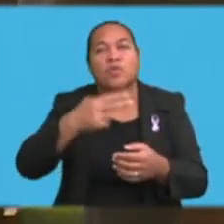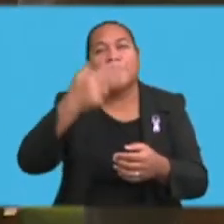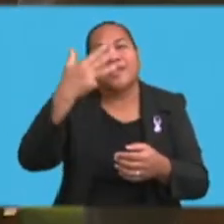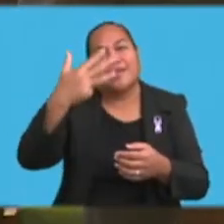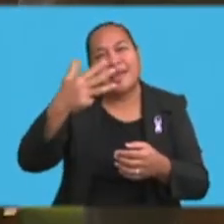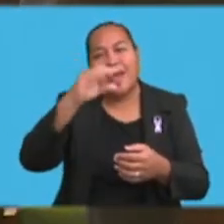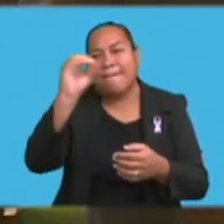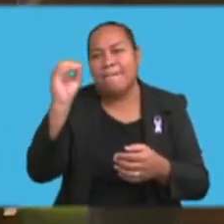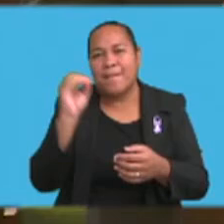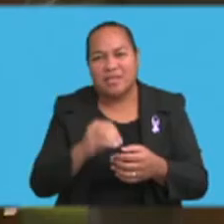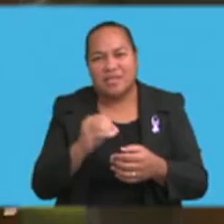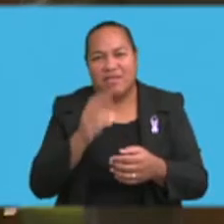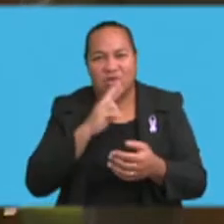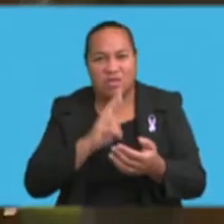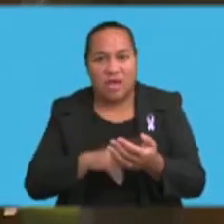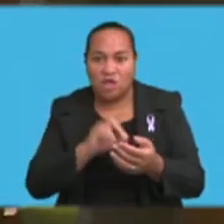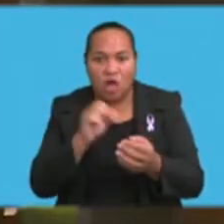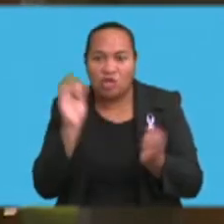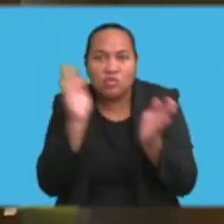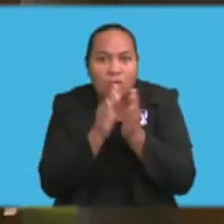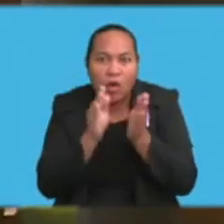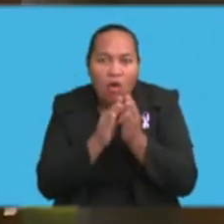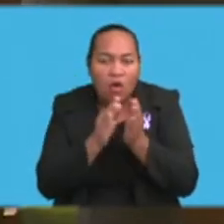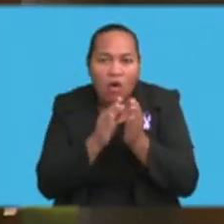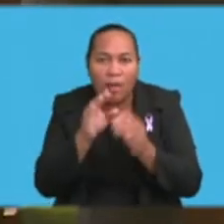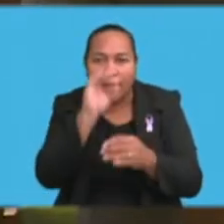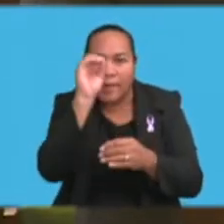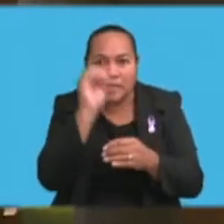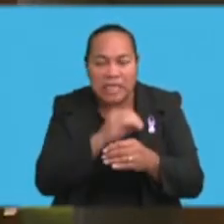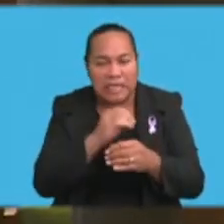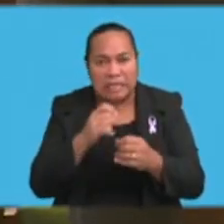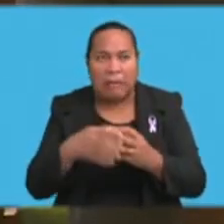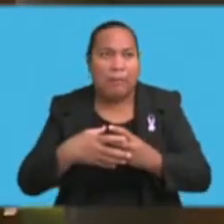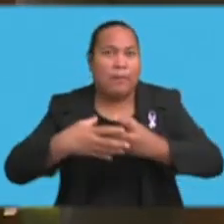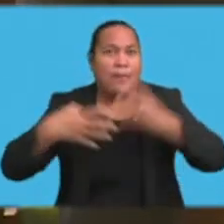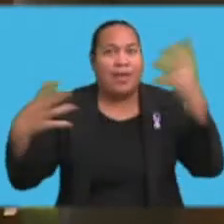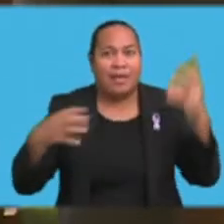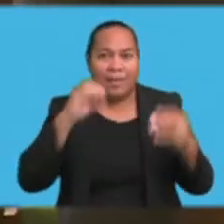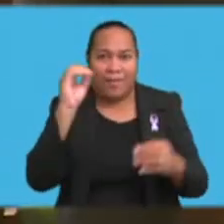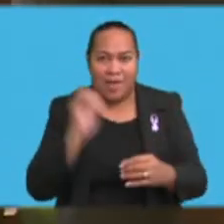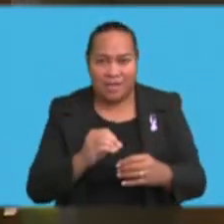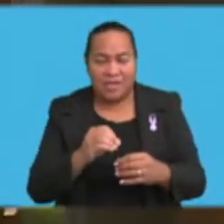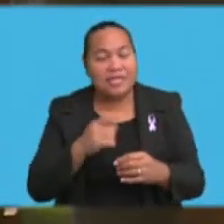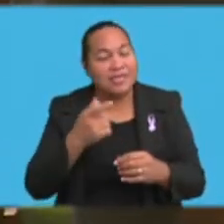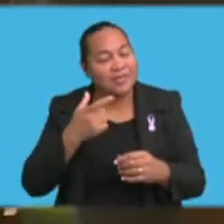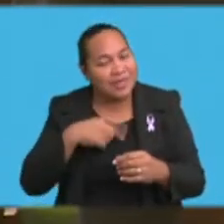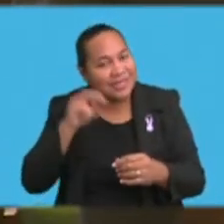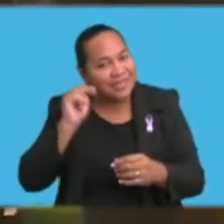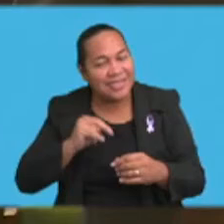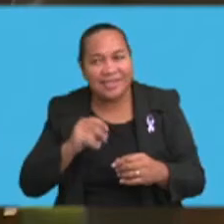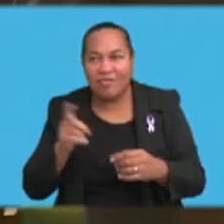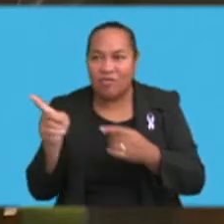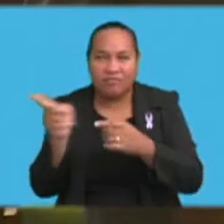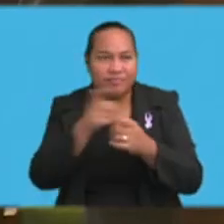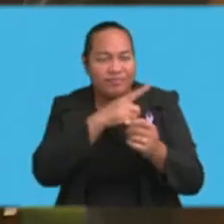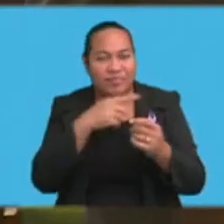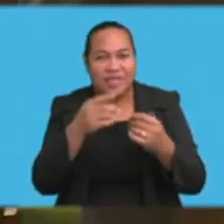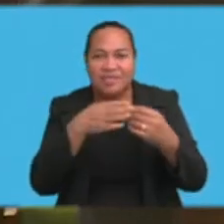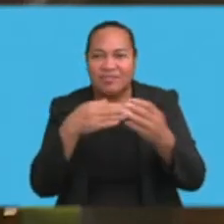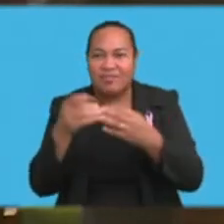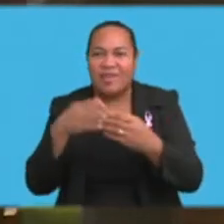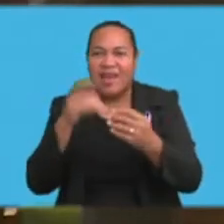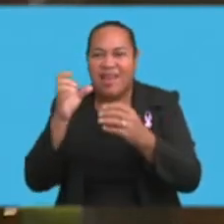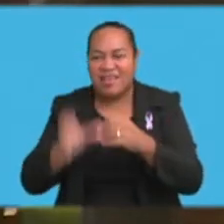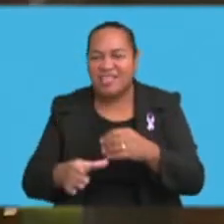29% of recorded cases. So it's not a small percentage, it's quite a significant percent. So this is something we also need employers to take note of, and for them to